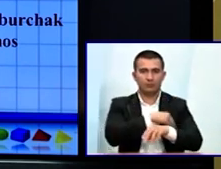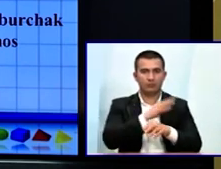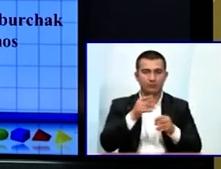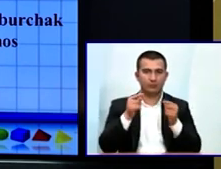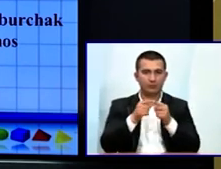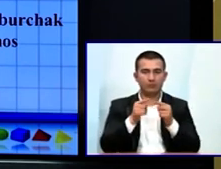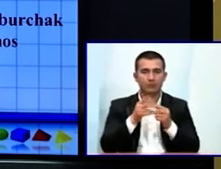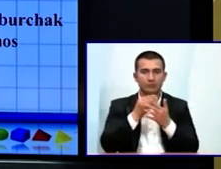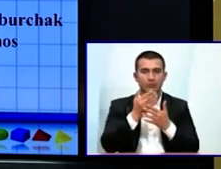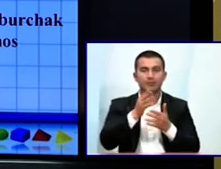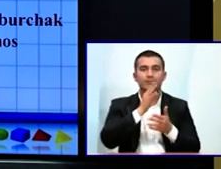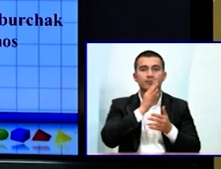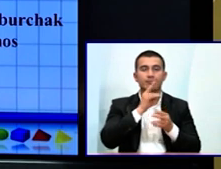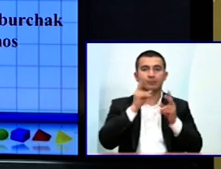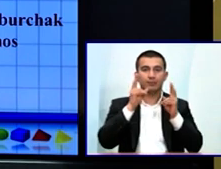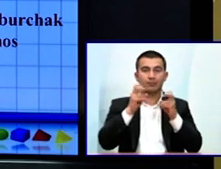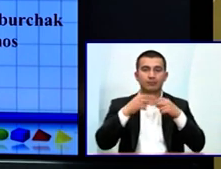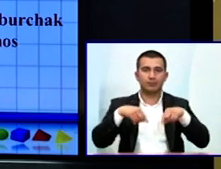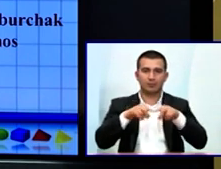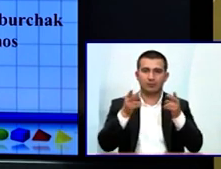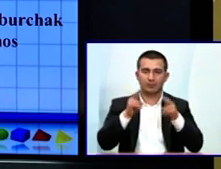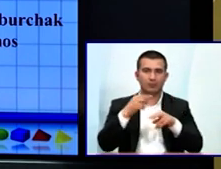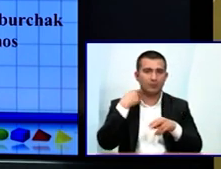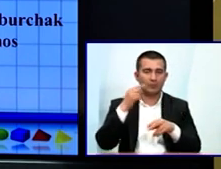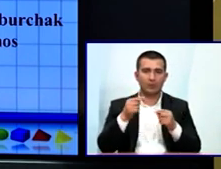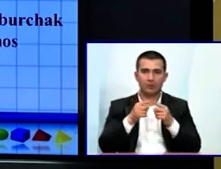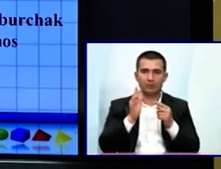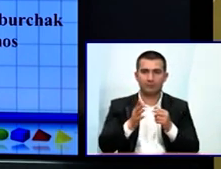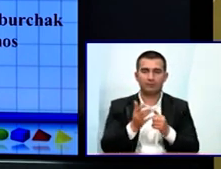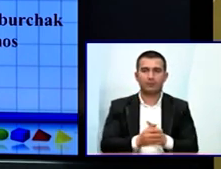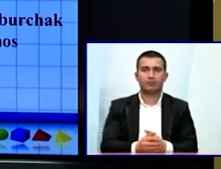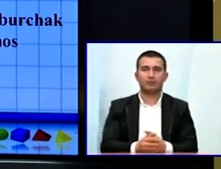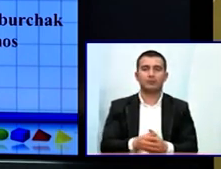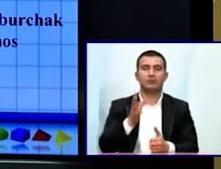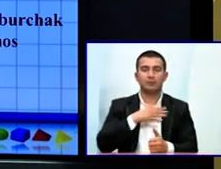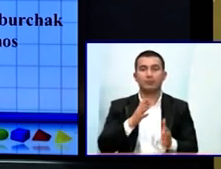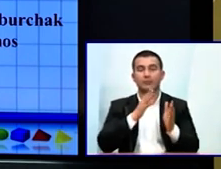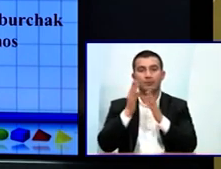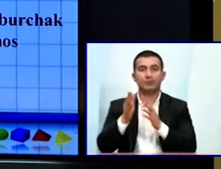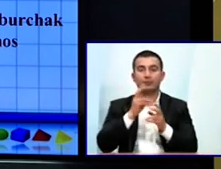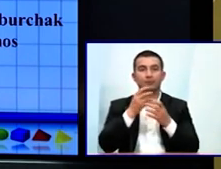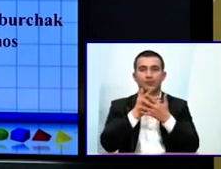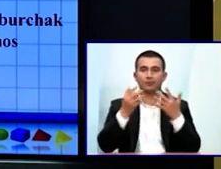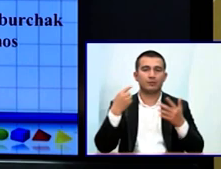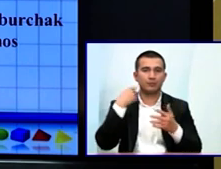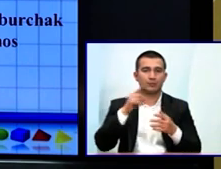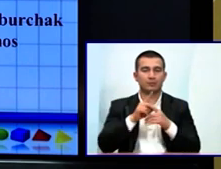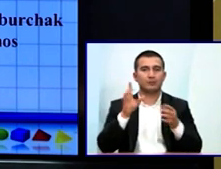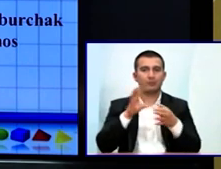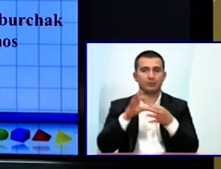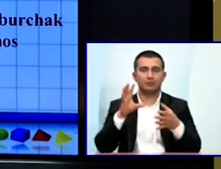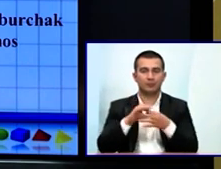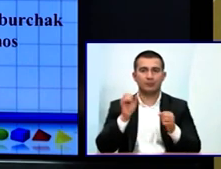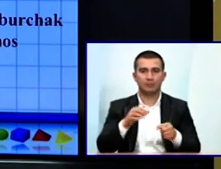bu qiz bolalar soniga mos keladi. Doiraviy diagrammamiz esa quyidagi ko'rinishda bo'ladi. 216